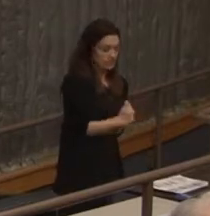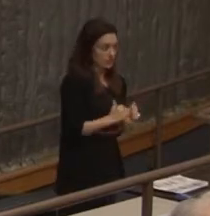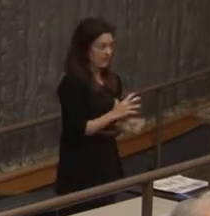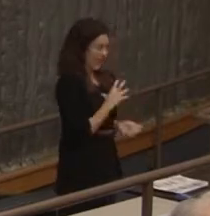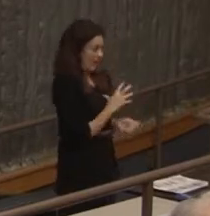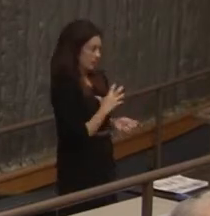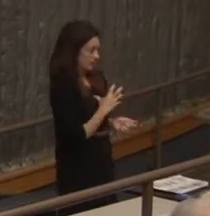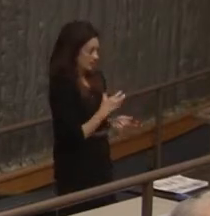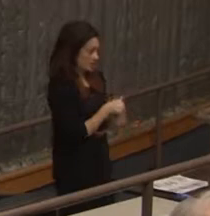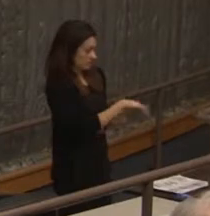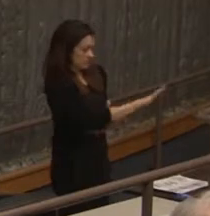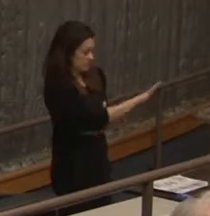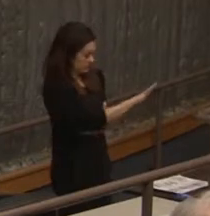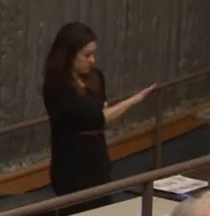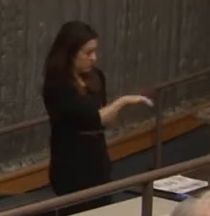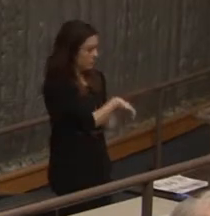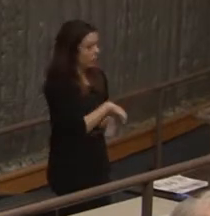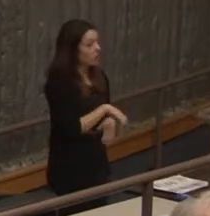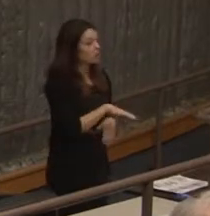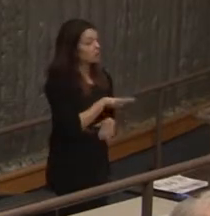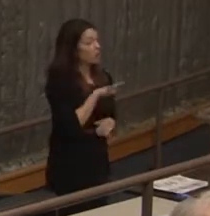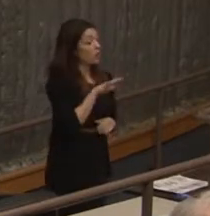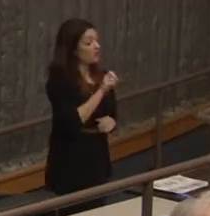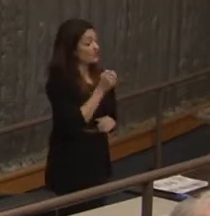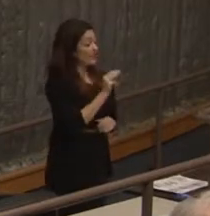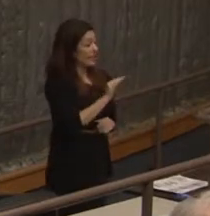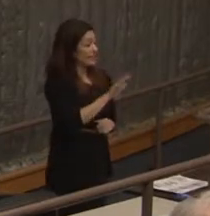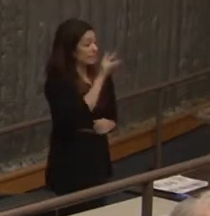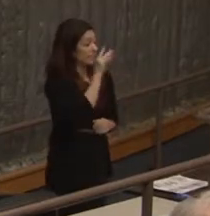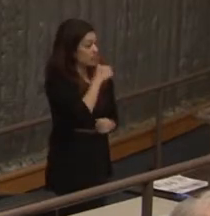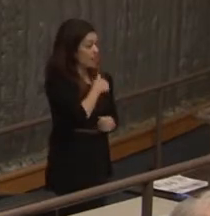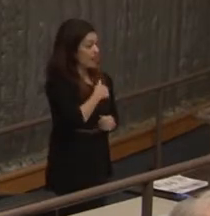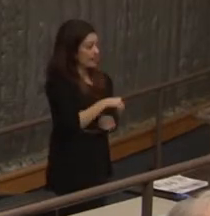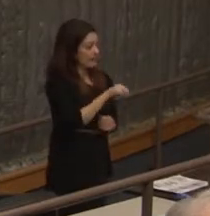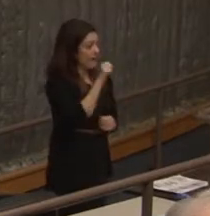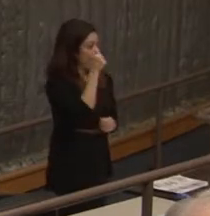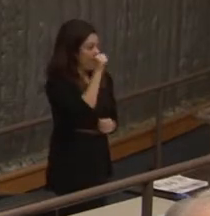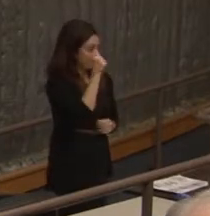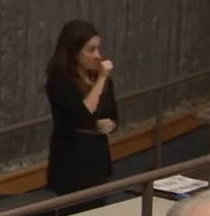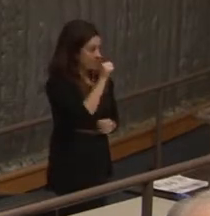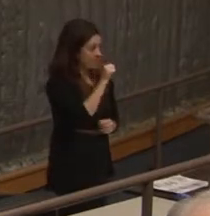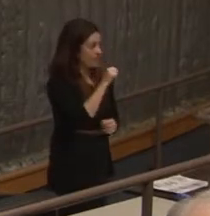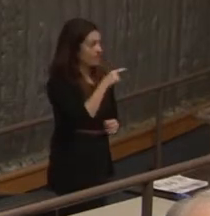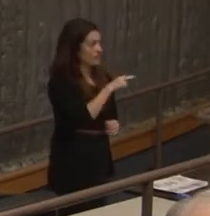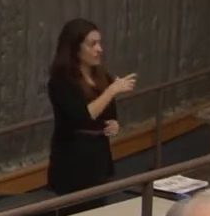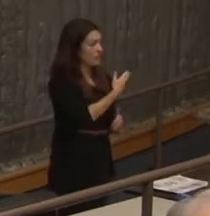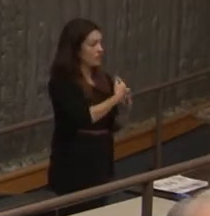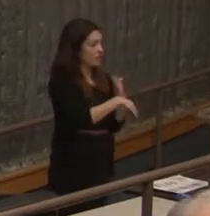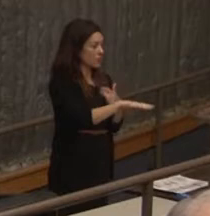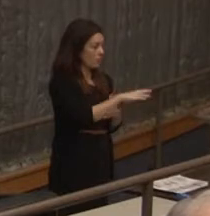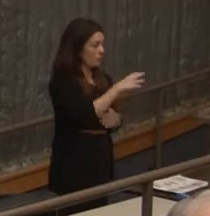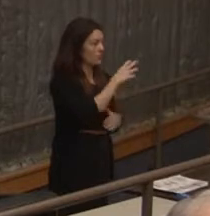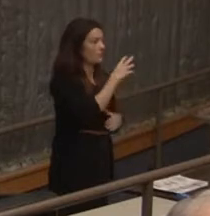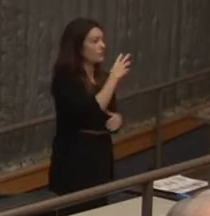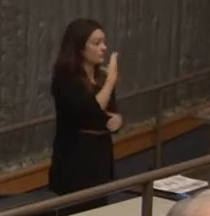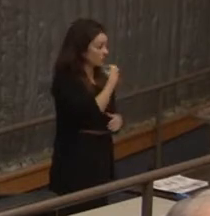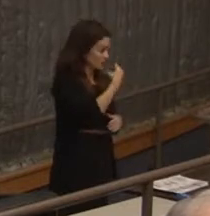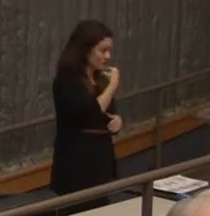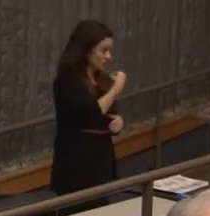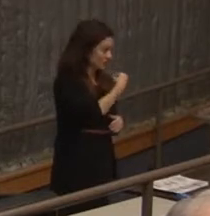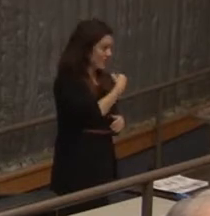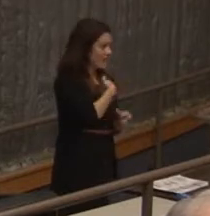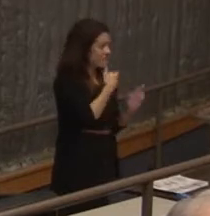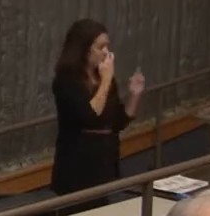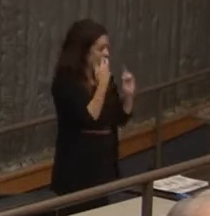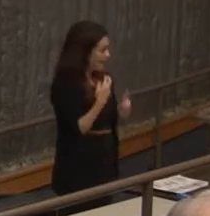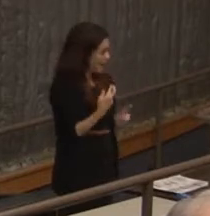aunt who was born Jewish to a rabbi who had 20 children, and they couldn't take care of